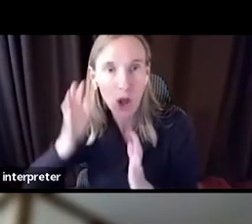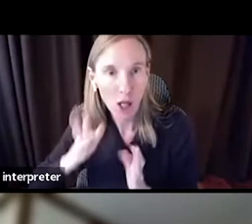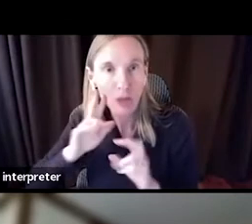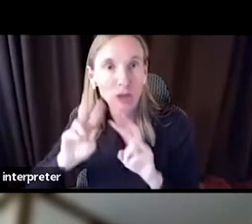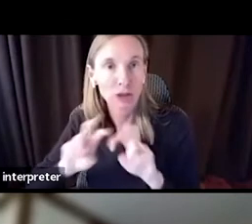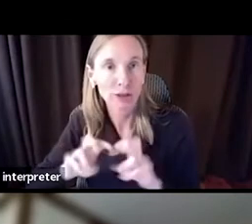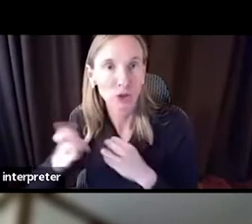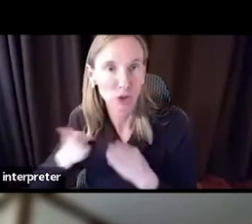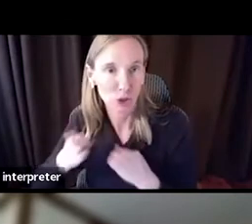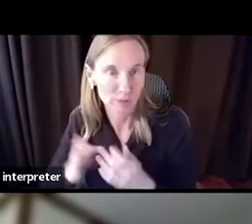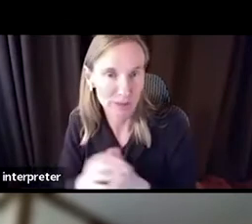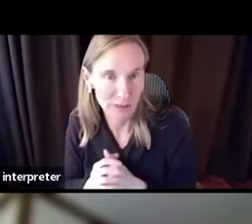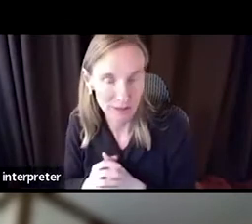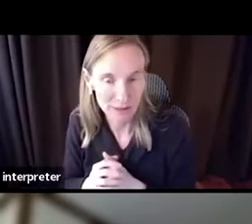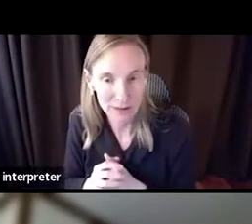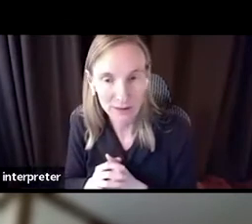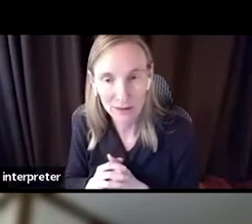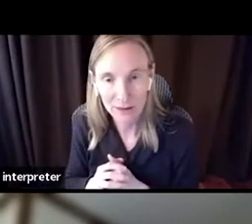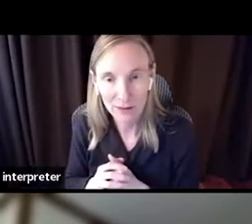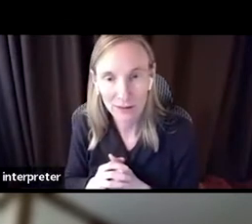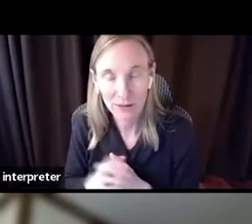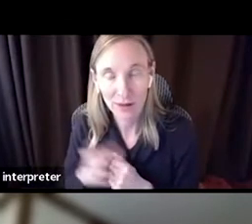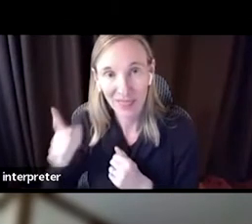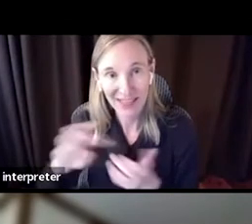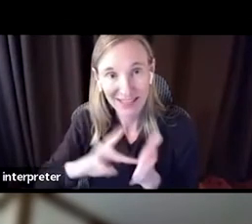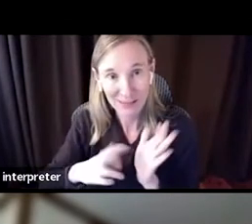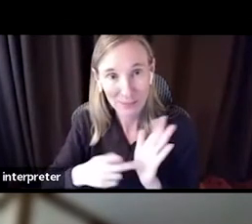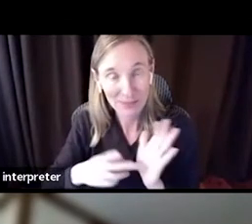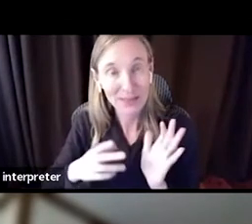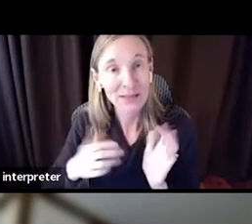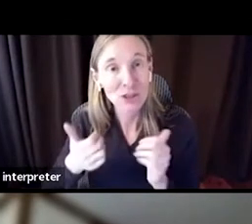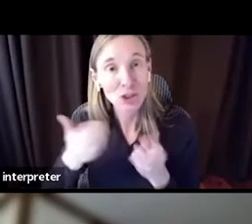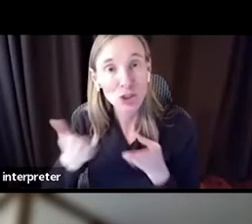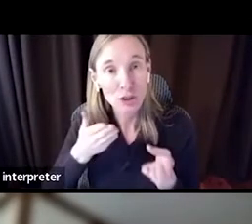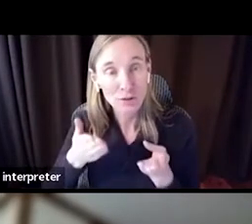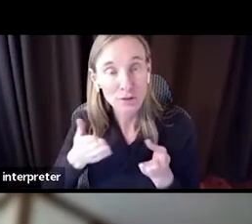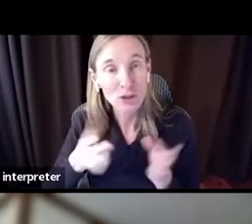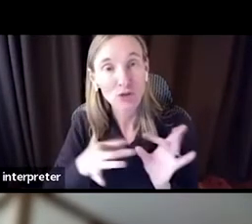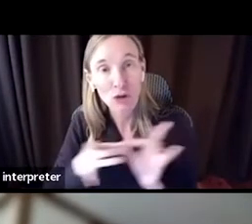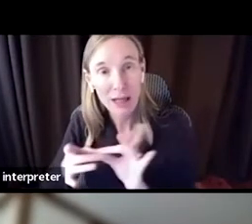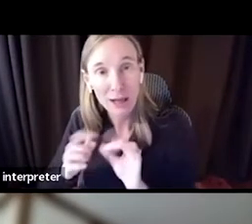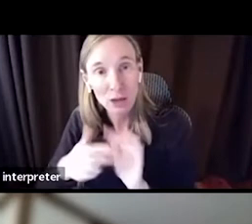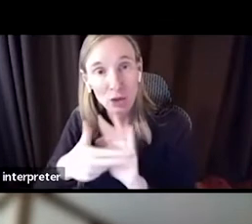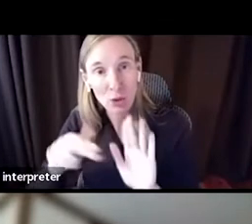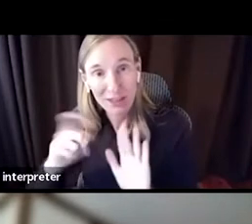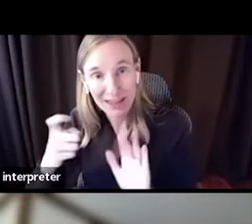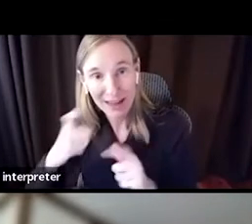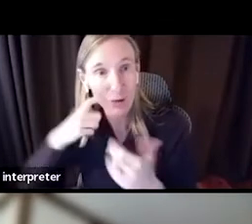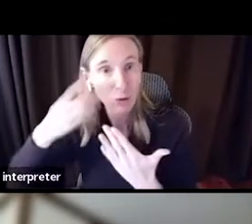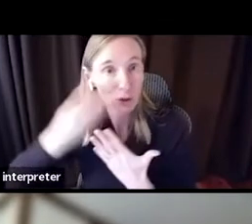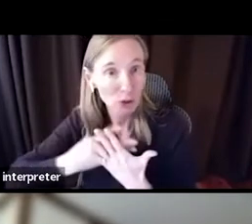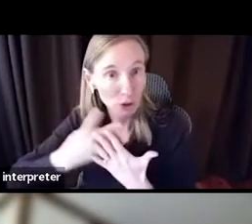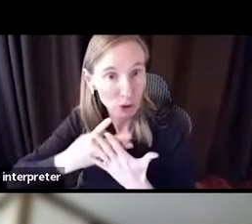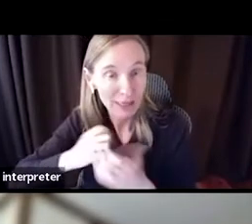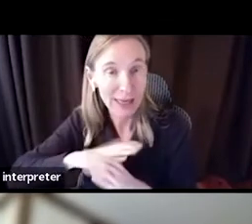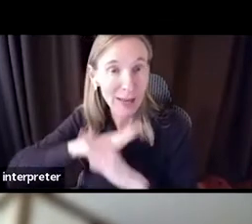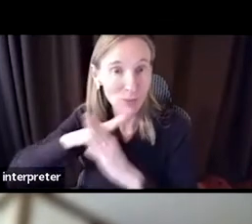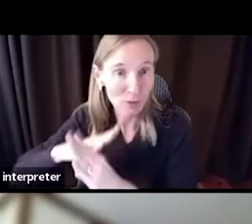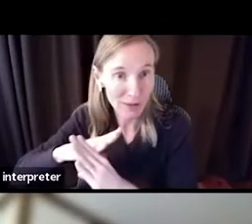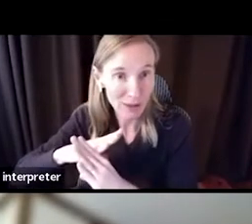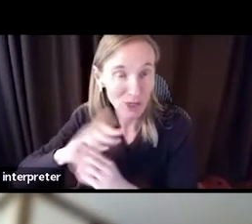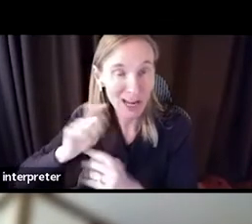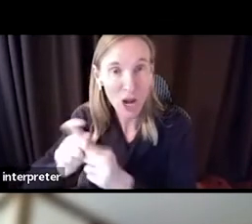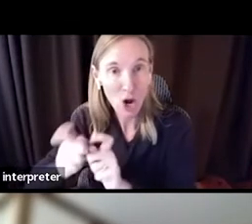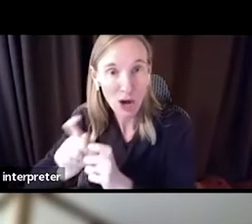say audiology services, this means services related to the diagnosis, screening, prevention, and correction